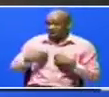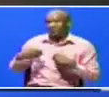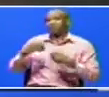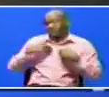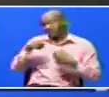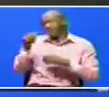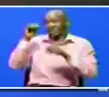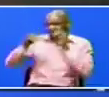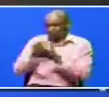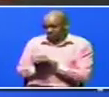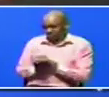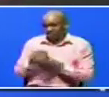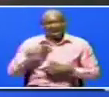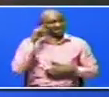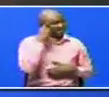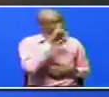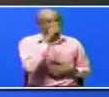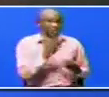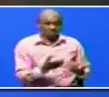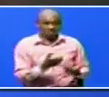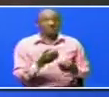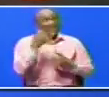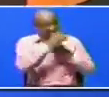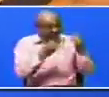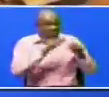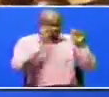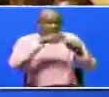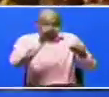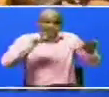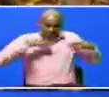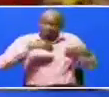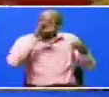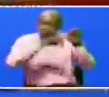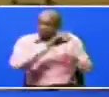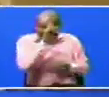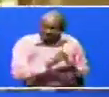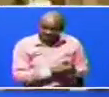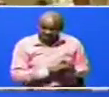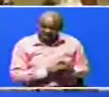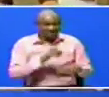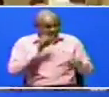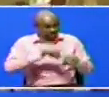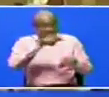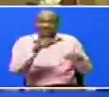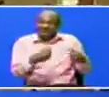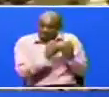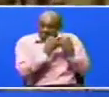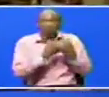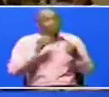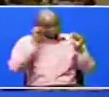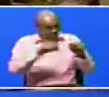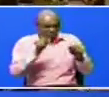election? I think the question will be, will the country be ready to conduct another election? When we get there, of course, we should be able